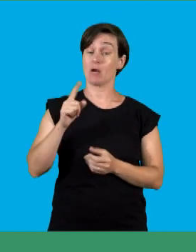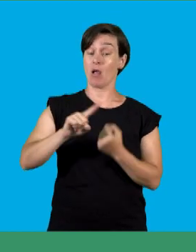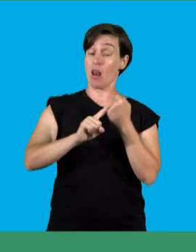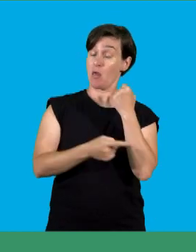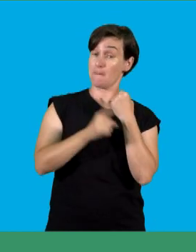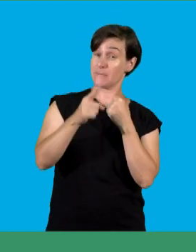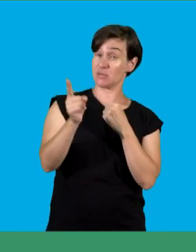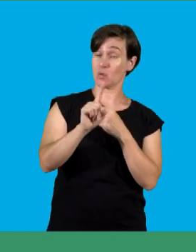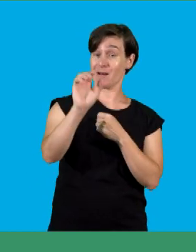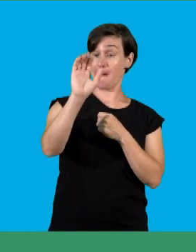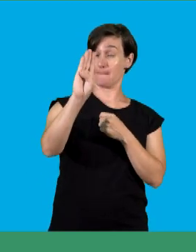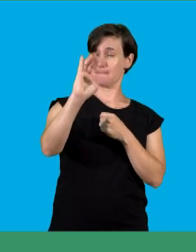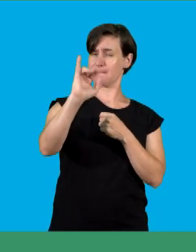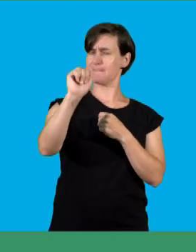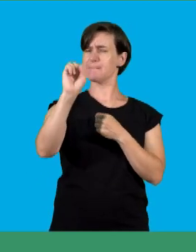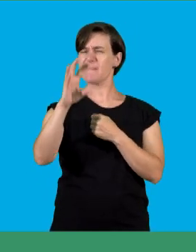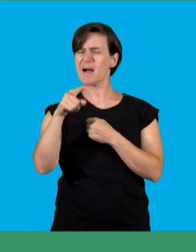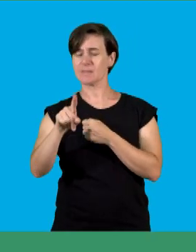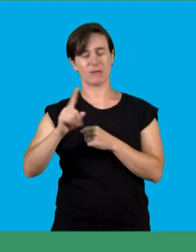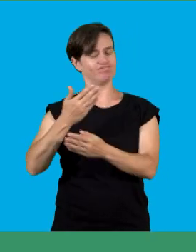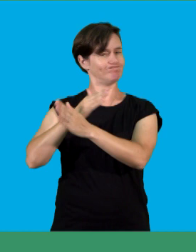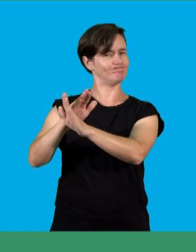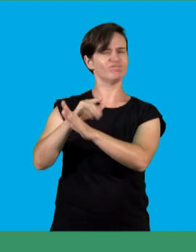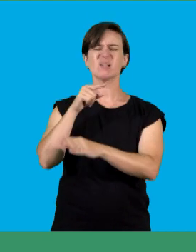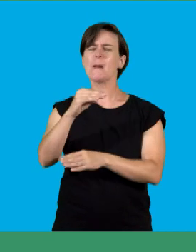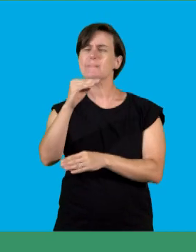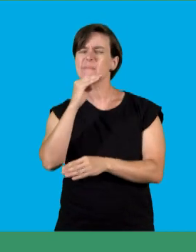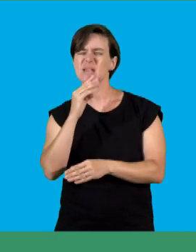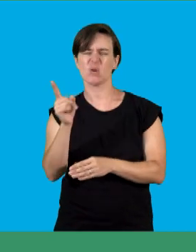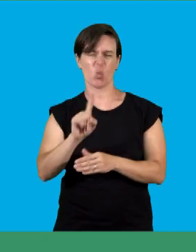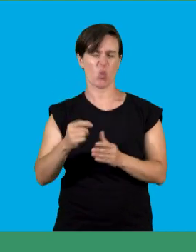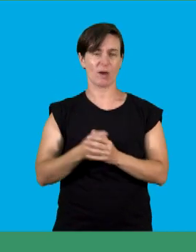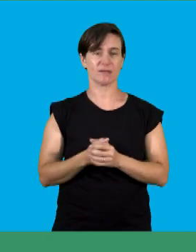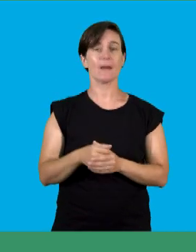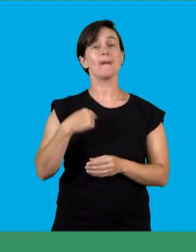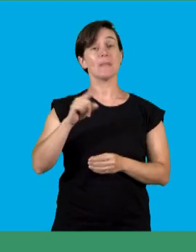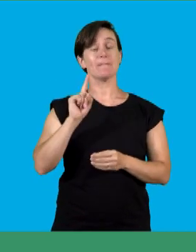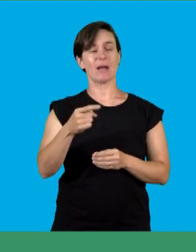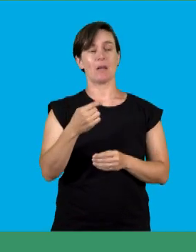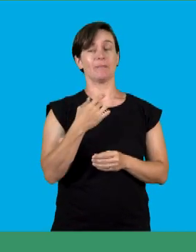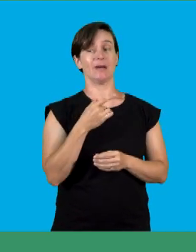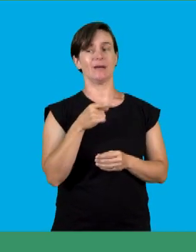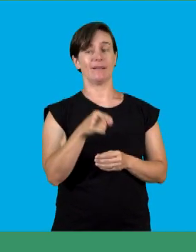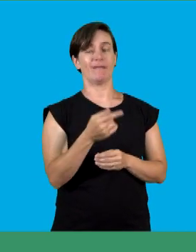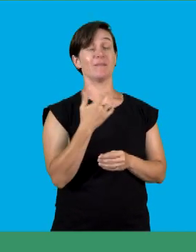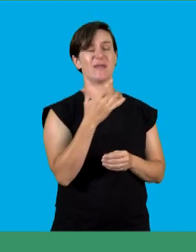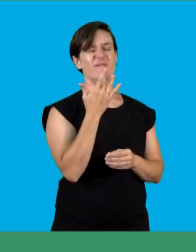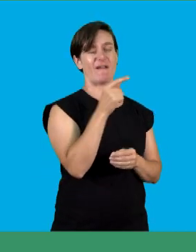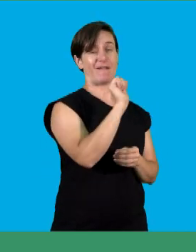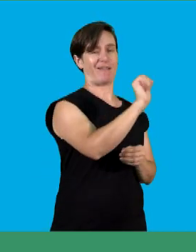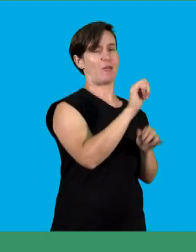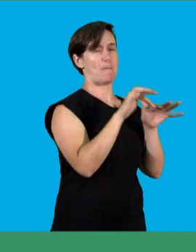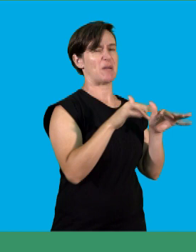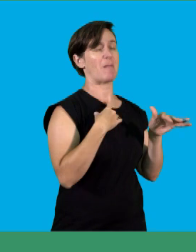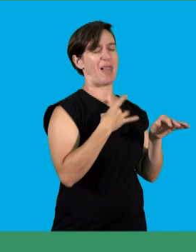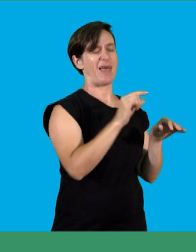so we should avoid bias. It means that the research instrument must be objective and not